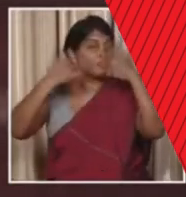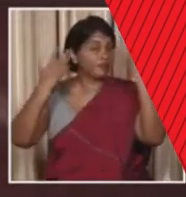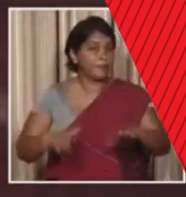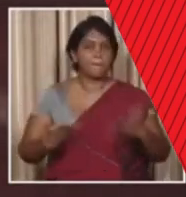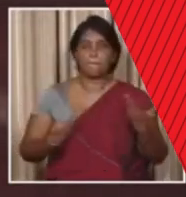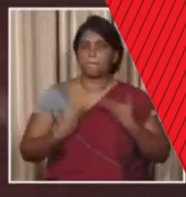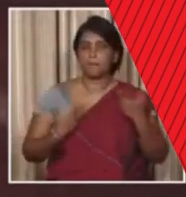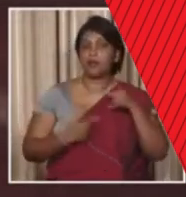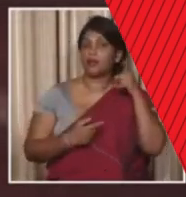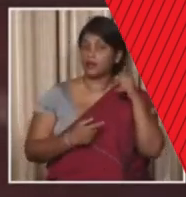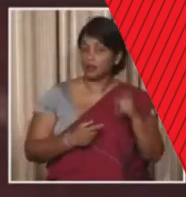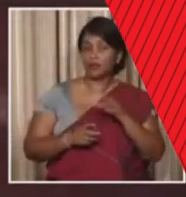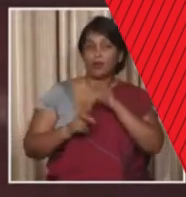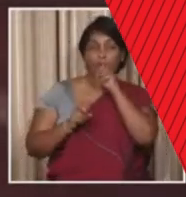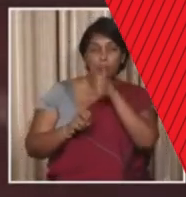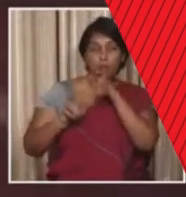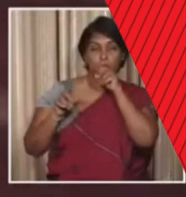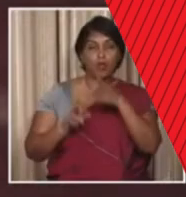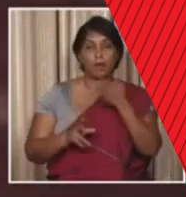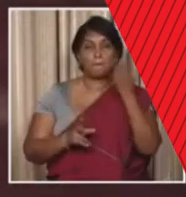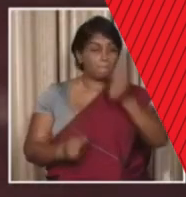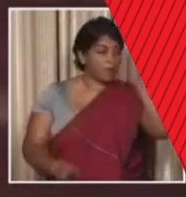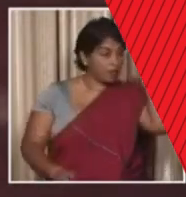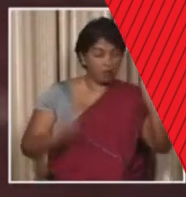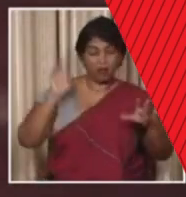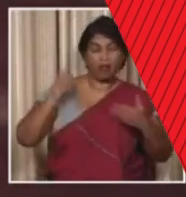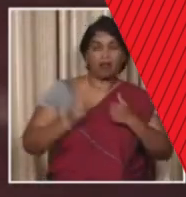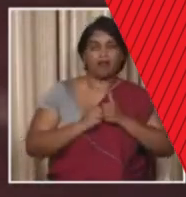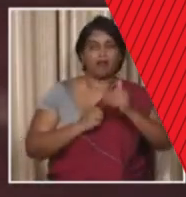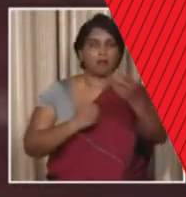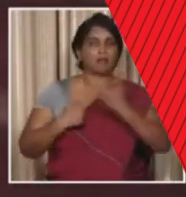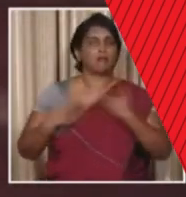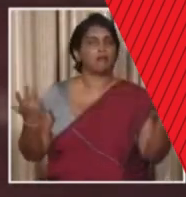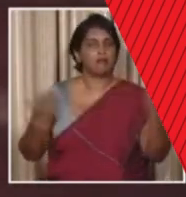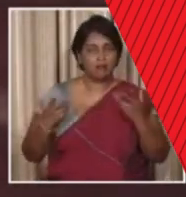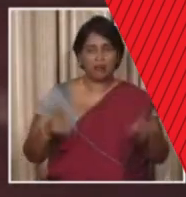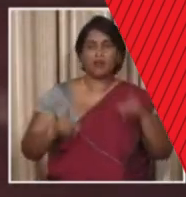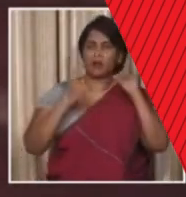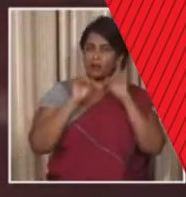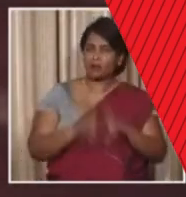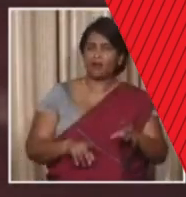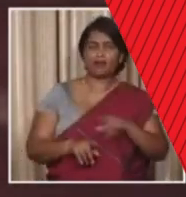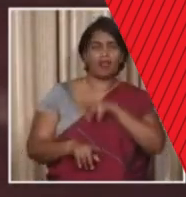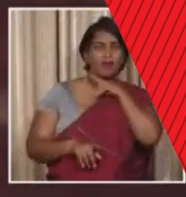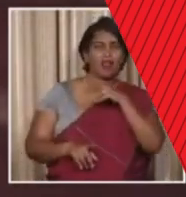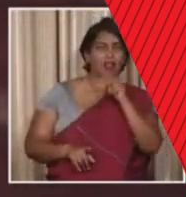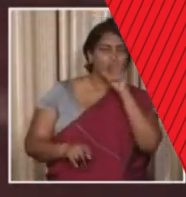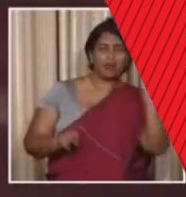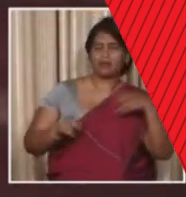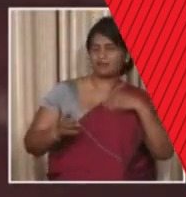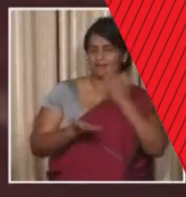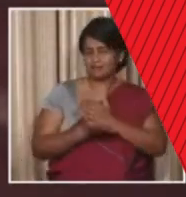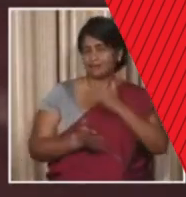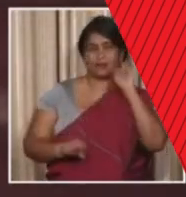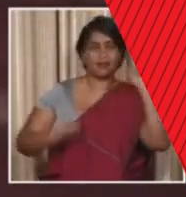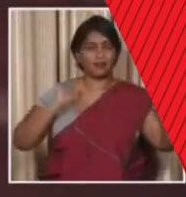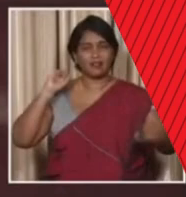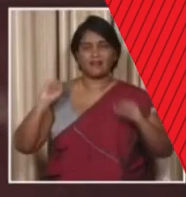that barks. I think this is worse than a dog, so I do not want to stop and throw stones at this dog. I would